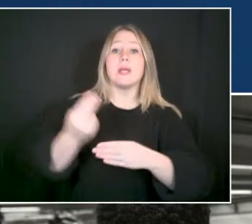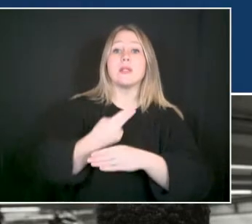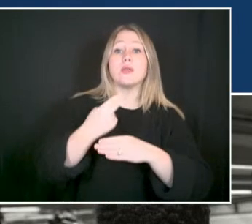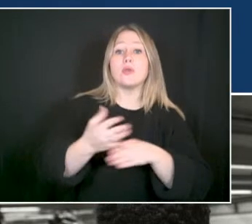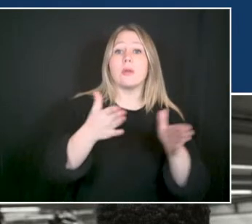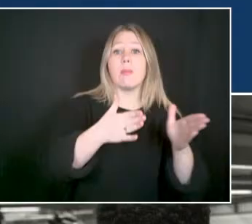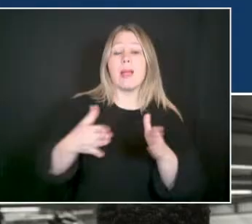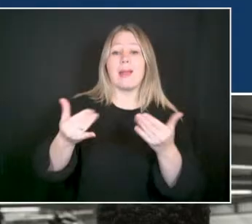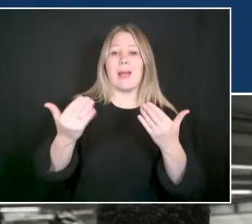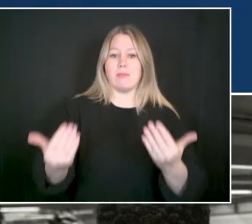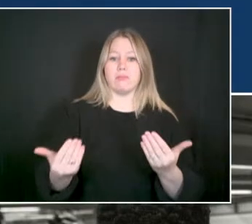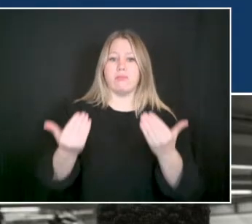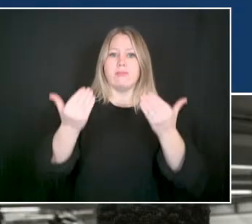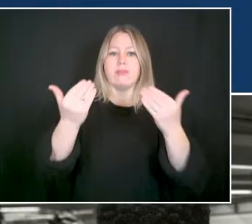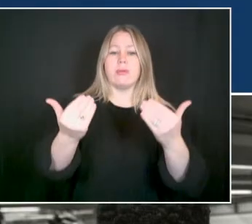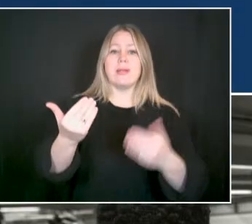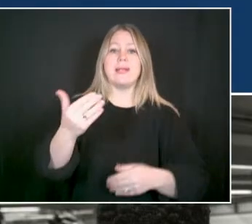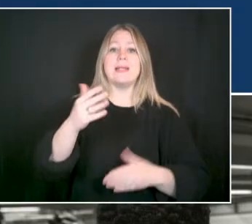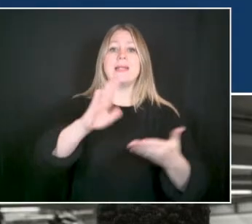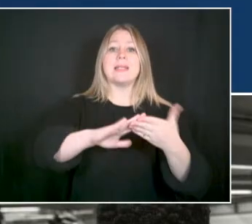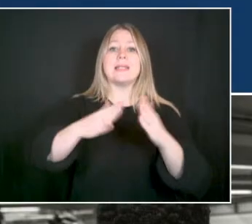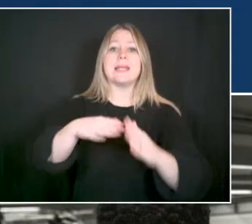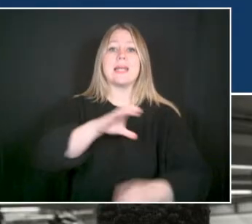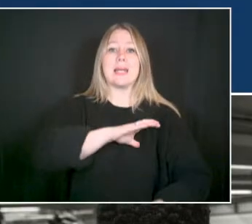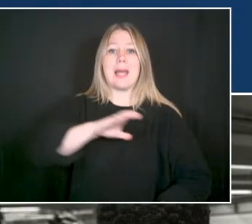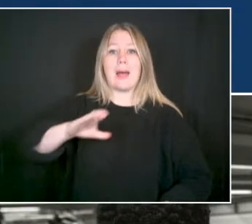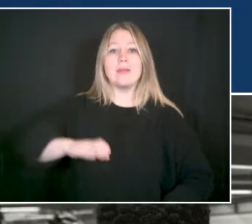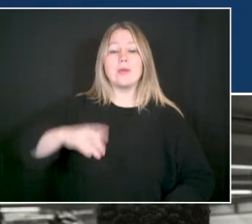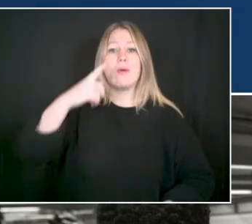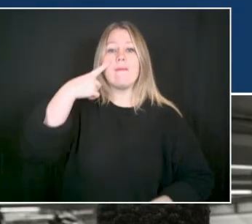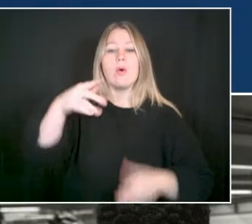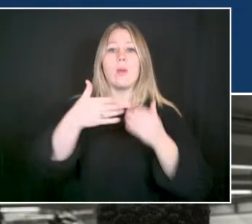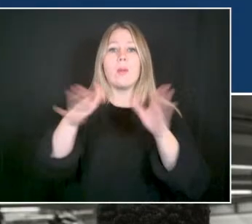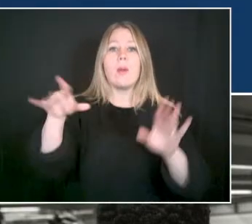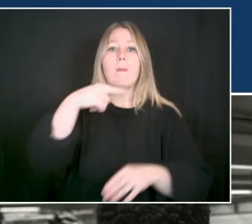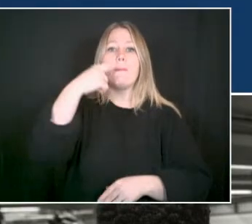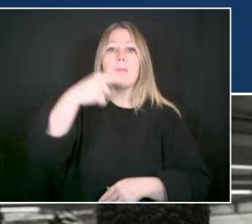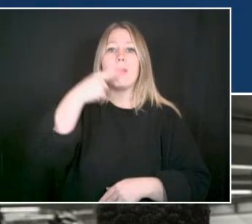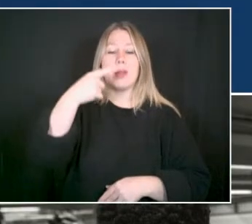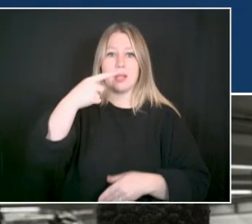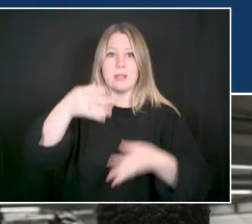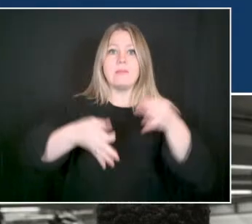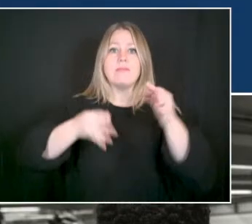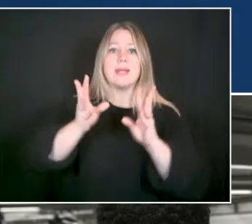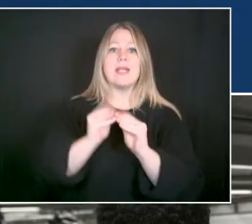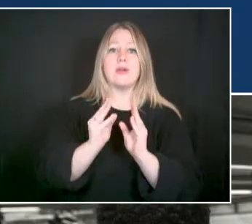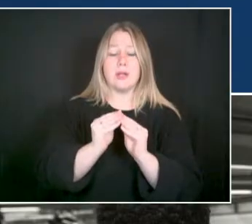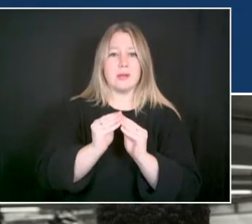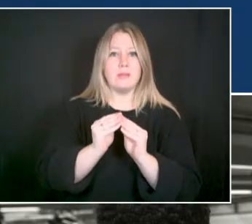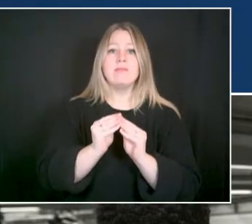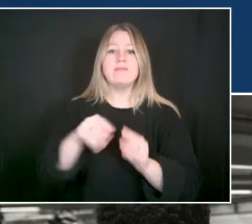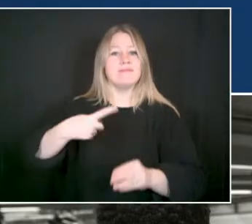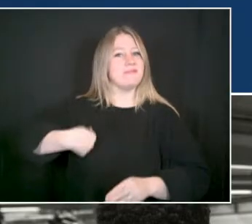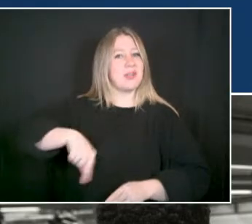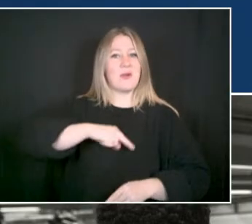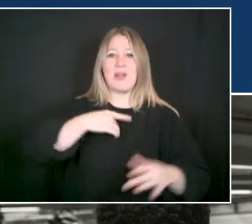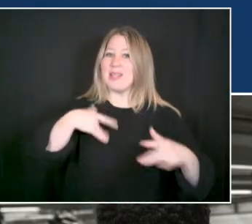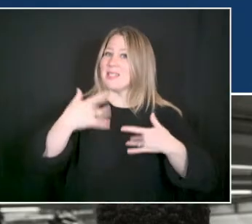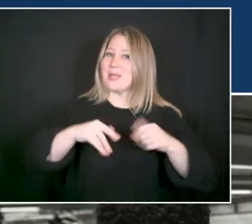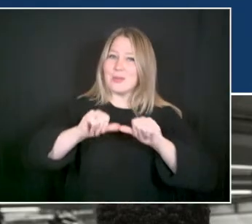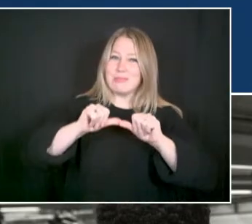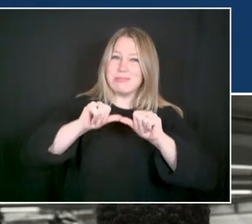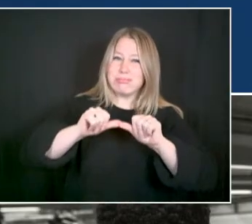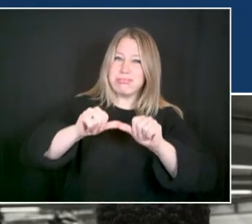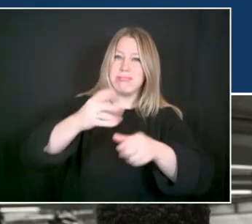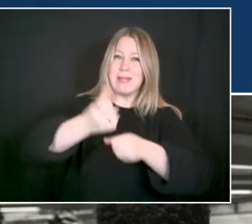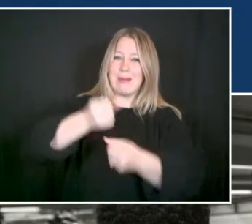City Council for a public hearing and vote, and we're excited to work with them to get this project over the line. And we also did some stuff in